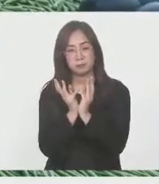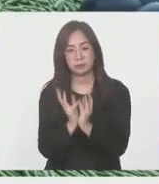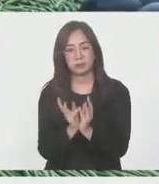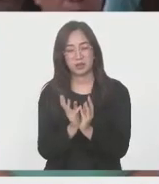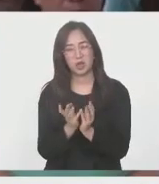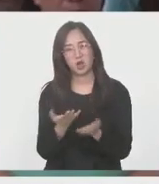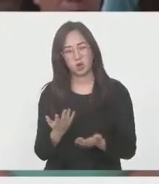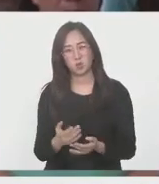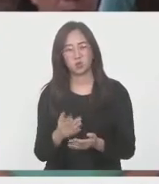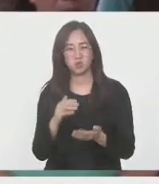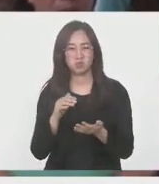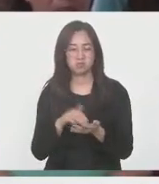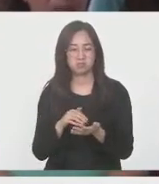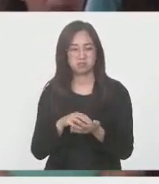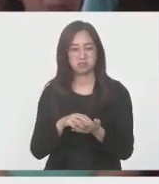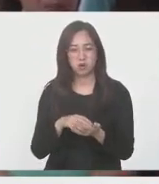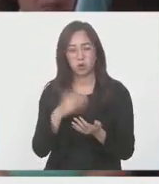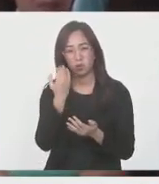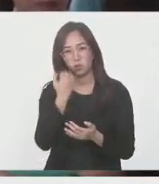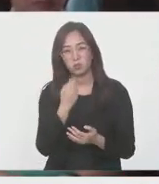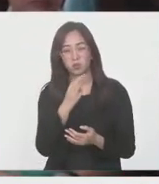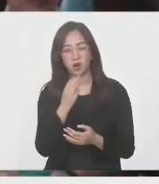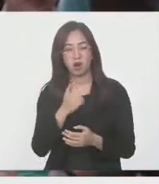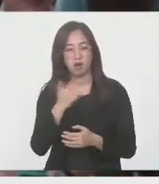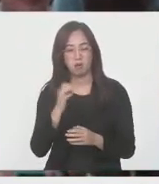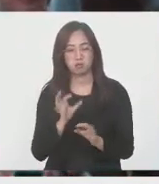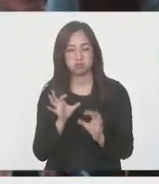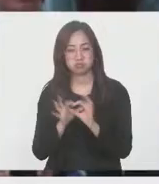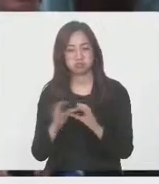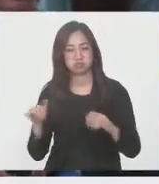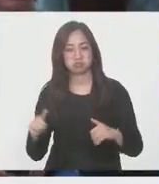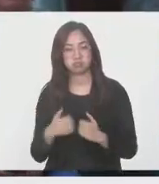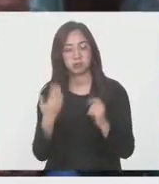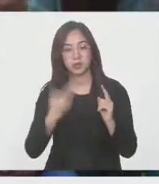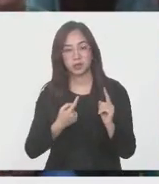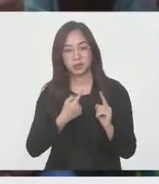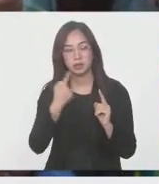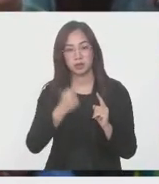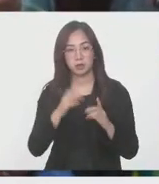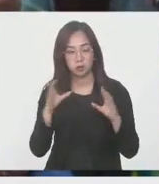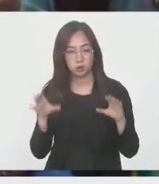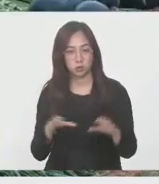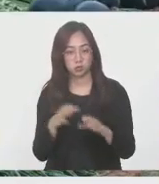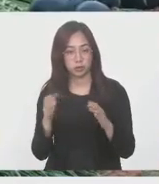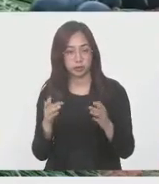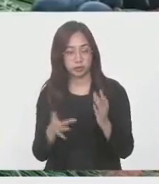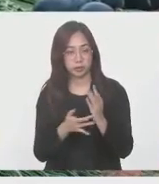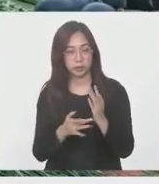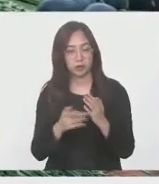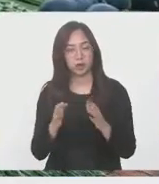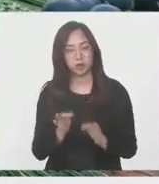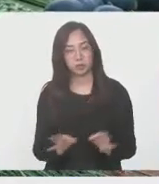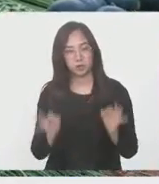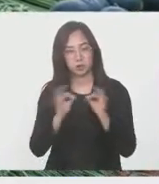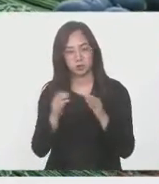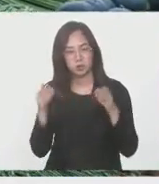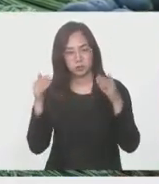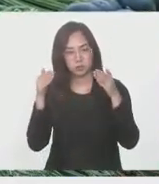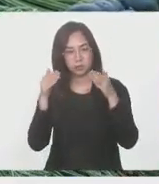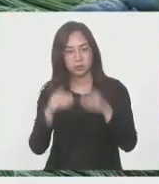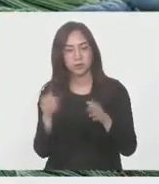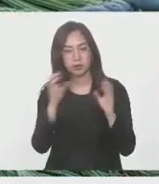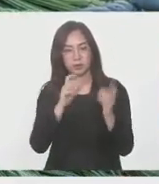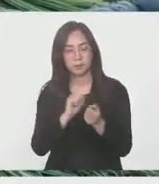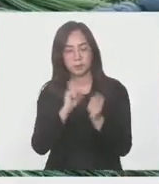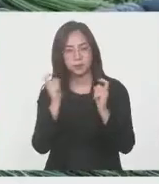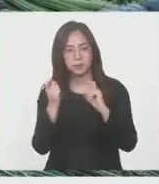scarcity and other related challenges. Teodoro stated that proactive measures are essential to address the impacts of climate change effectively